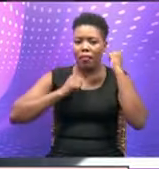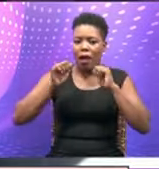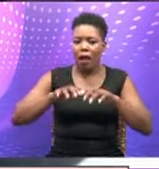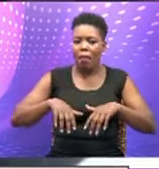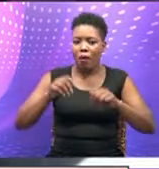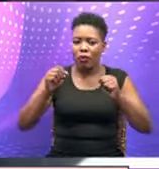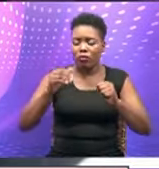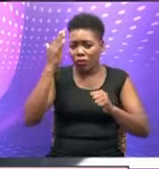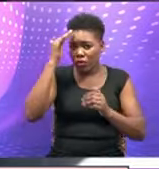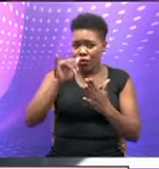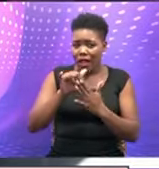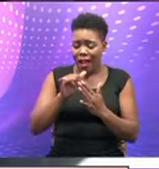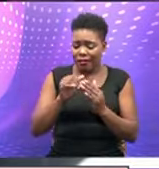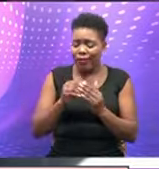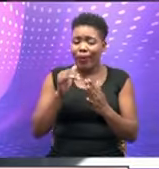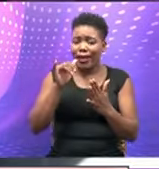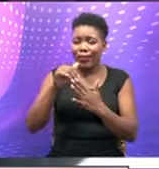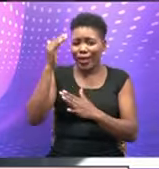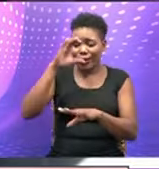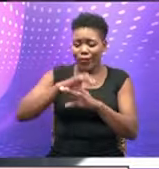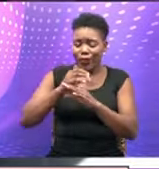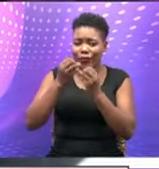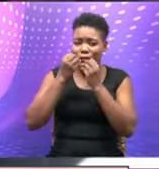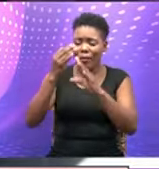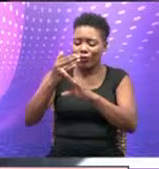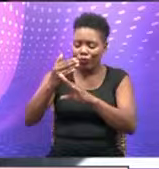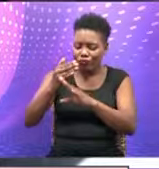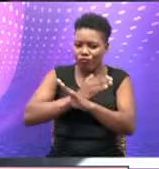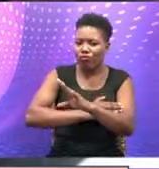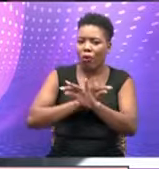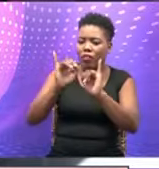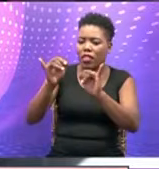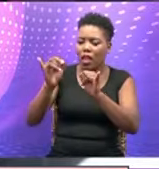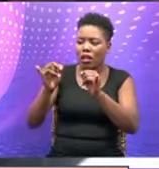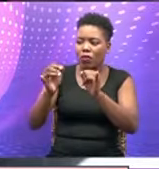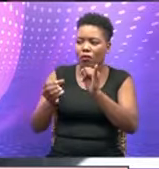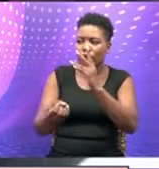And we knew that long time ago, before